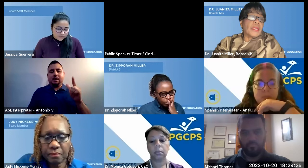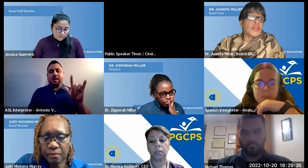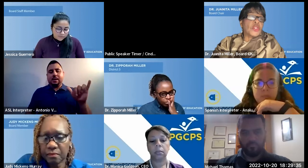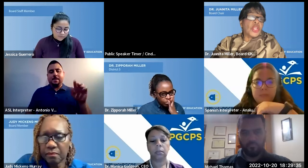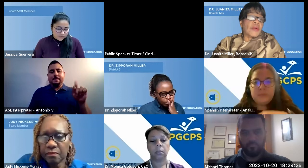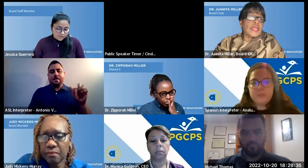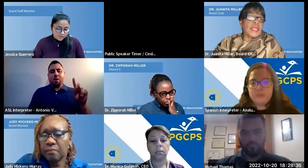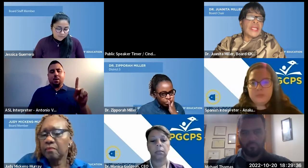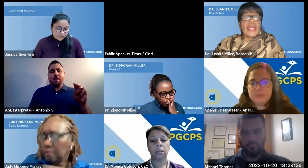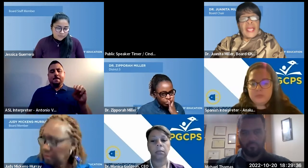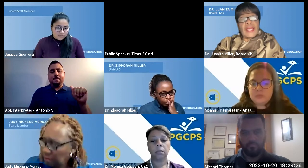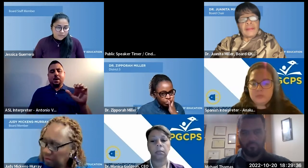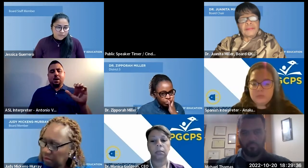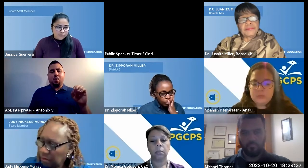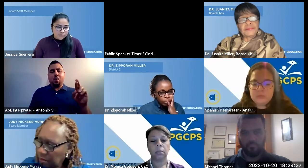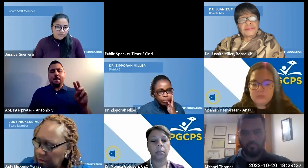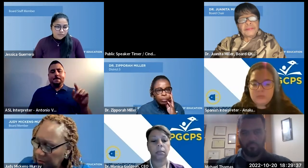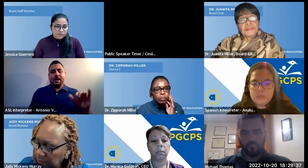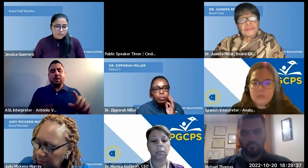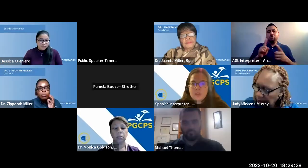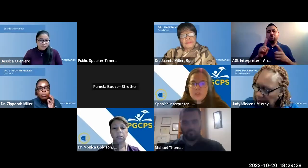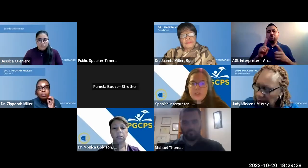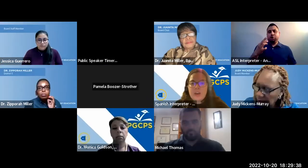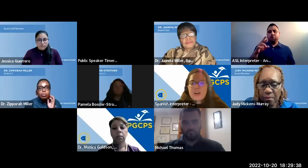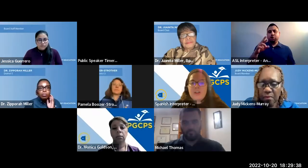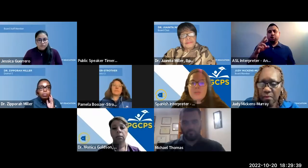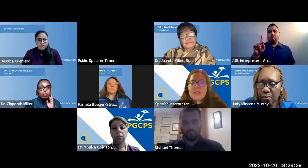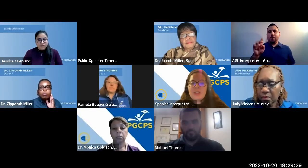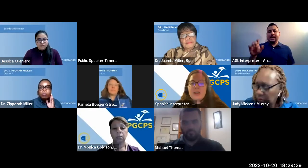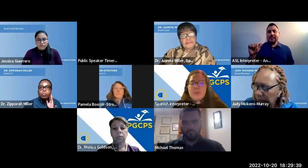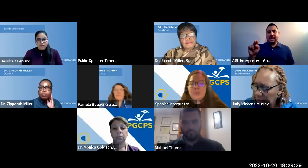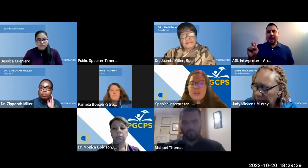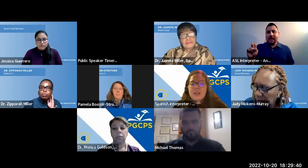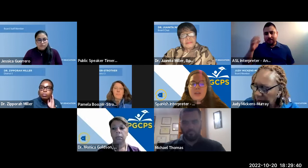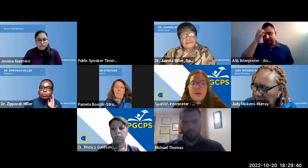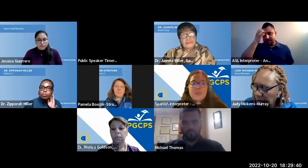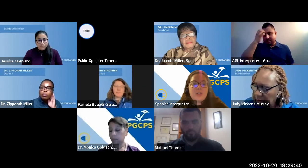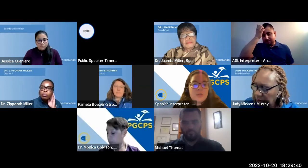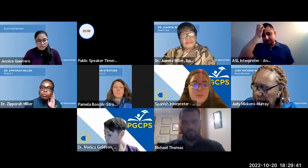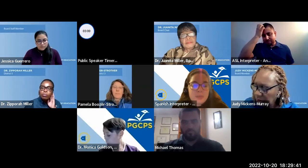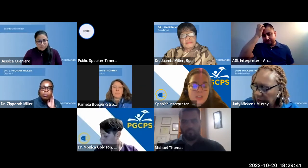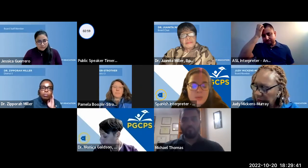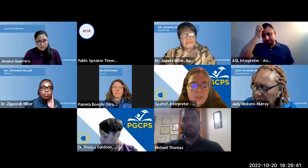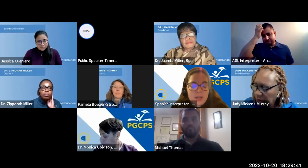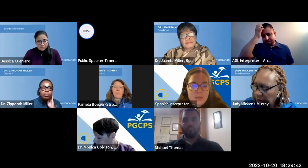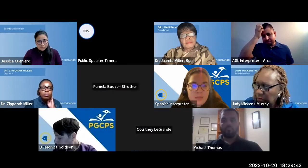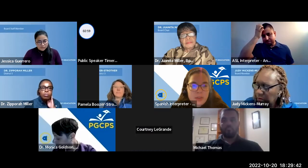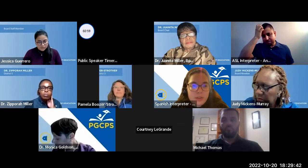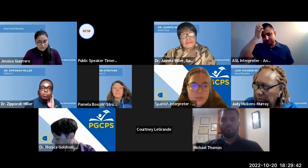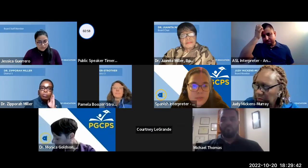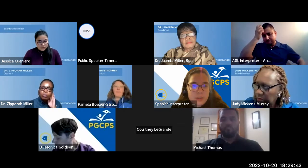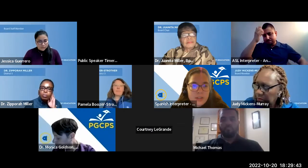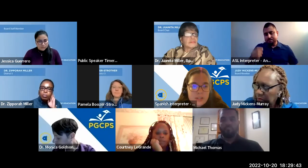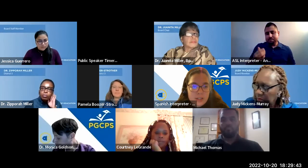McCormick to Cherokee Lane. Okay, ahora le vamos a dar la oportunidad. I'm sorry, could you please repeat the name of the